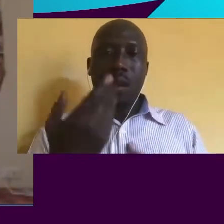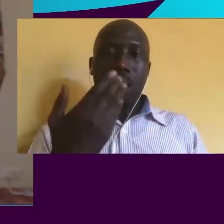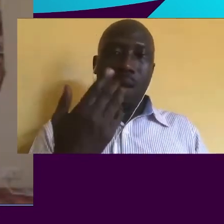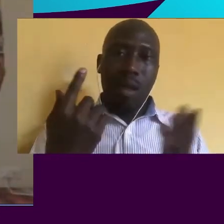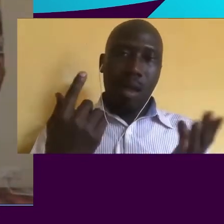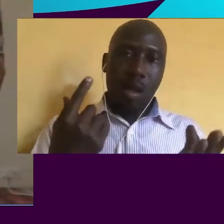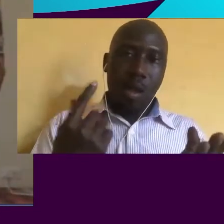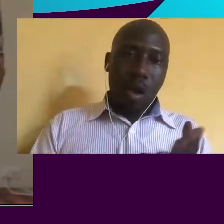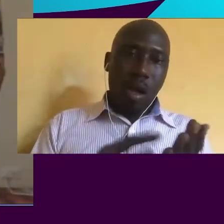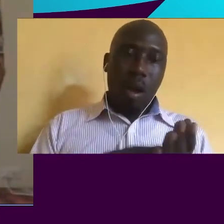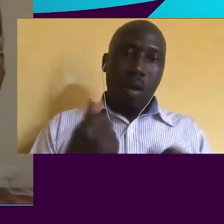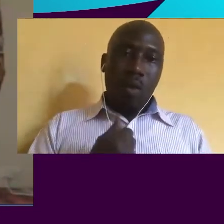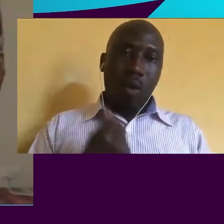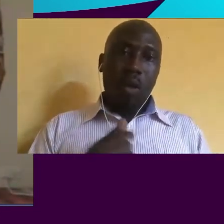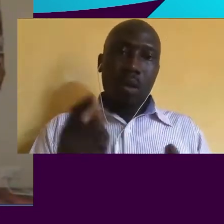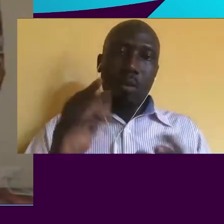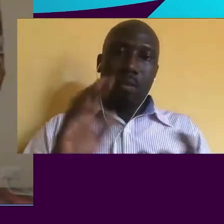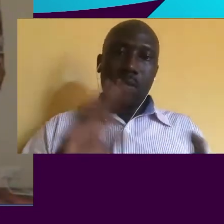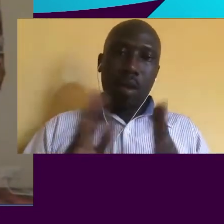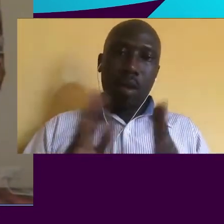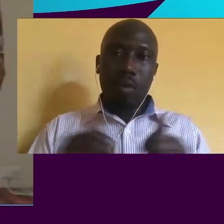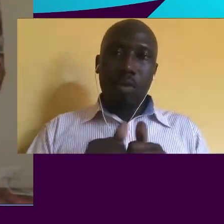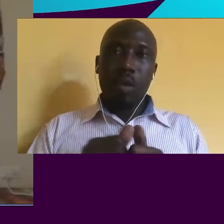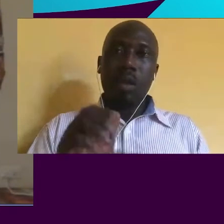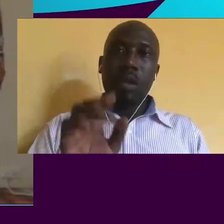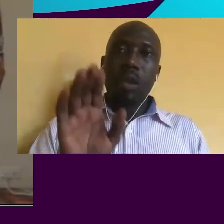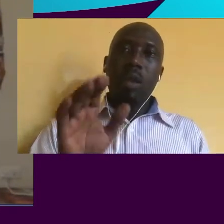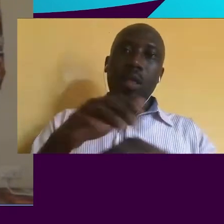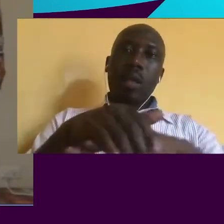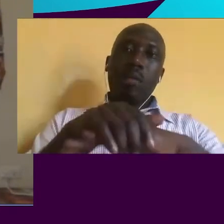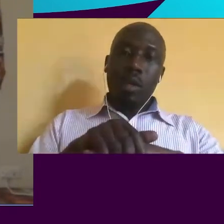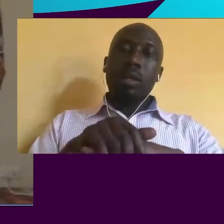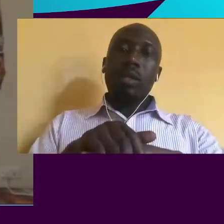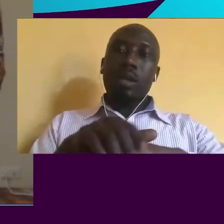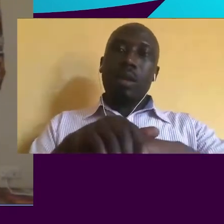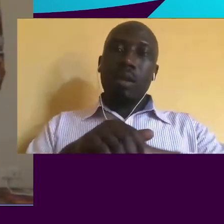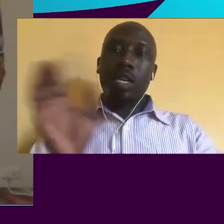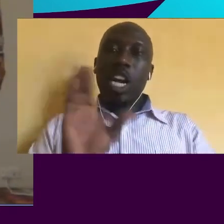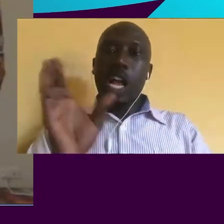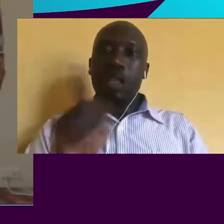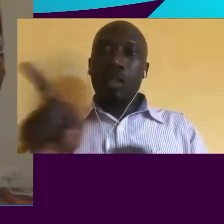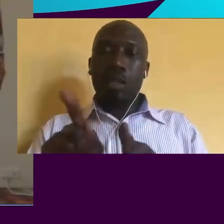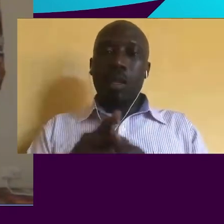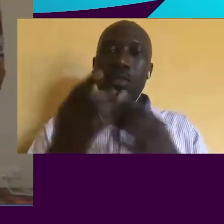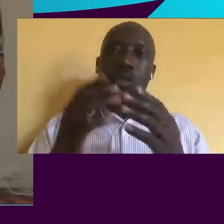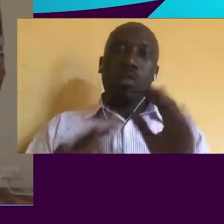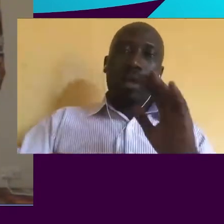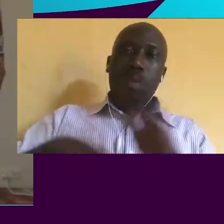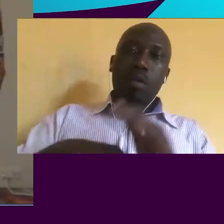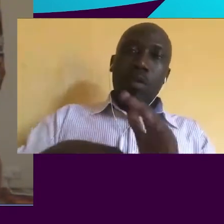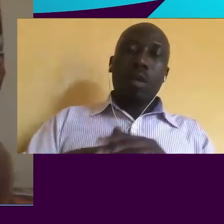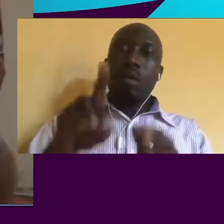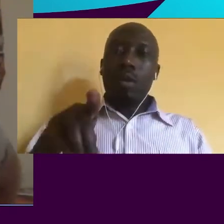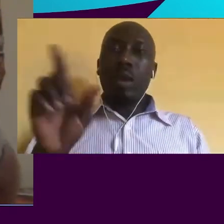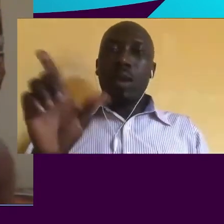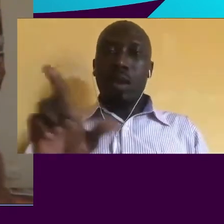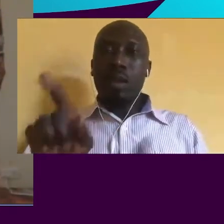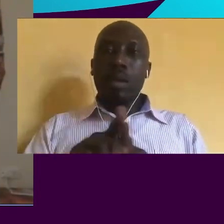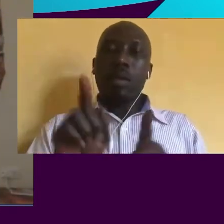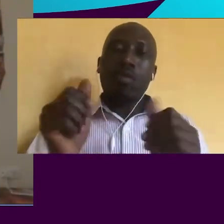partnership with the British Council and the Premier League and with some support from FUFA and Glorious